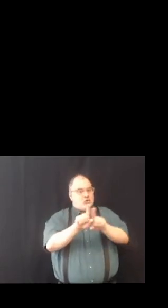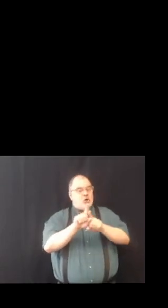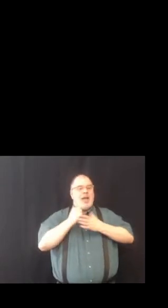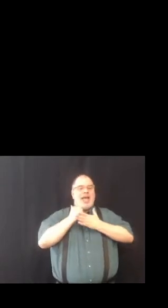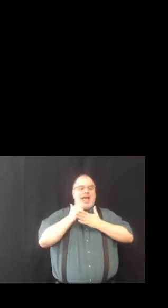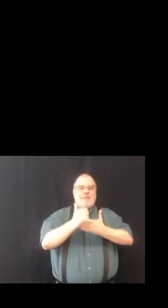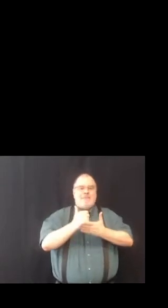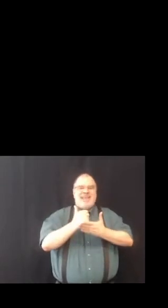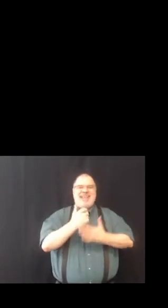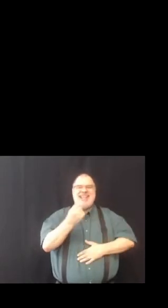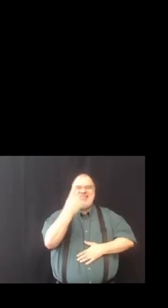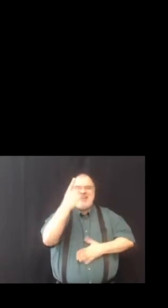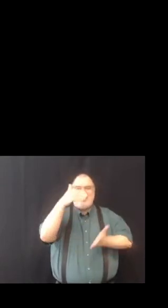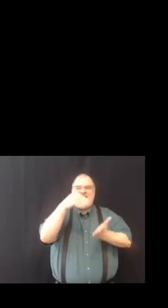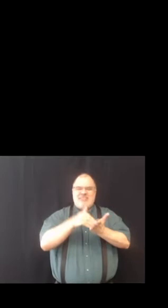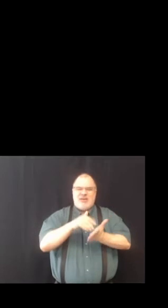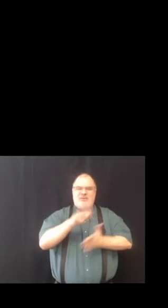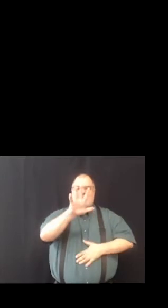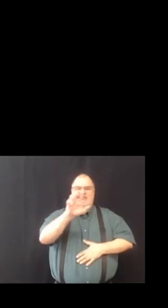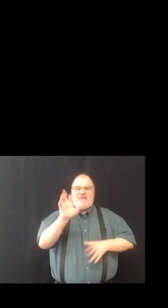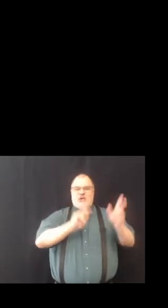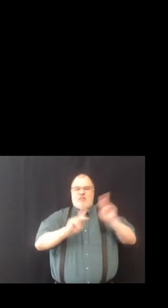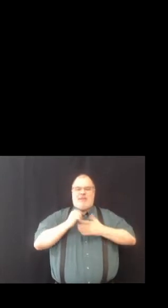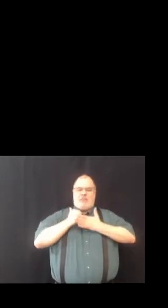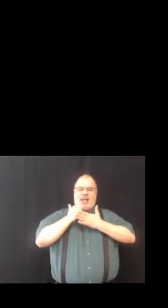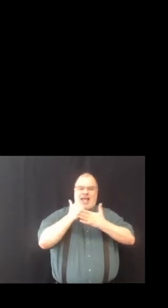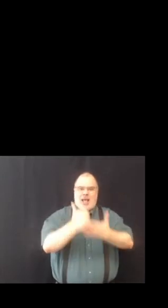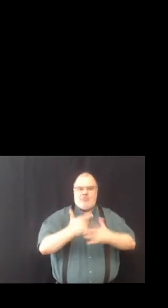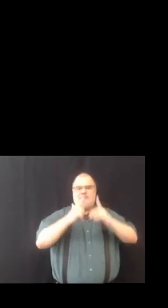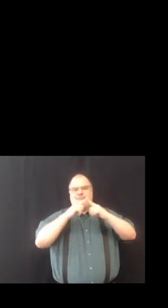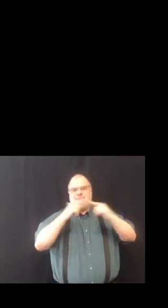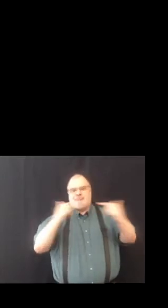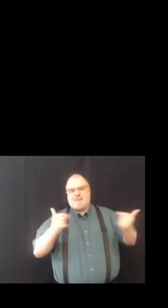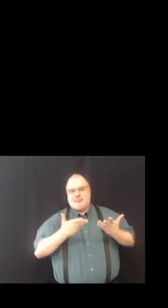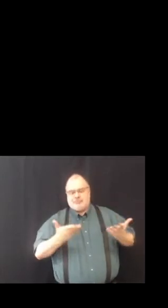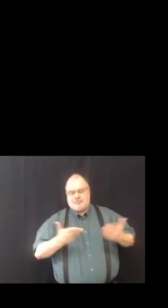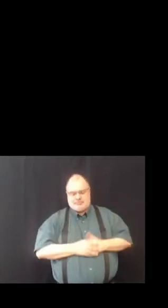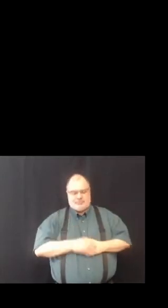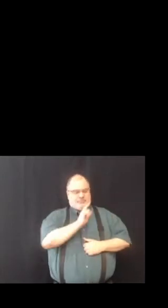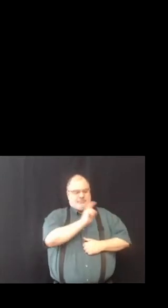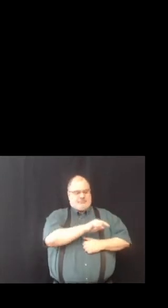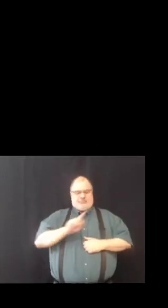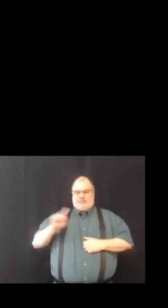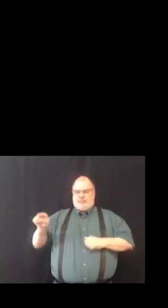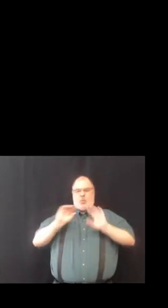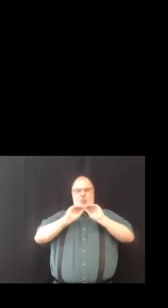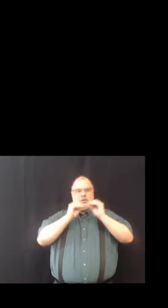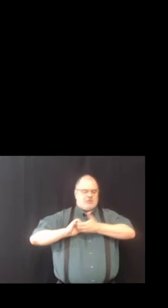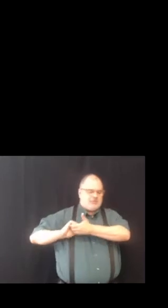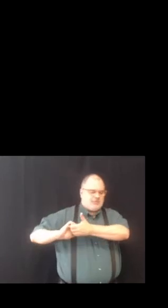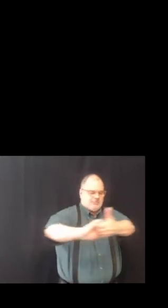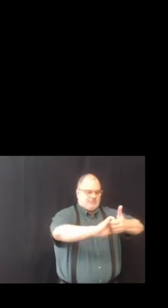over 11,500 individuals. This is phenomenal. These three organizations are working together